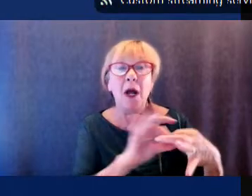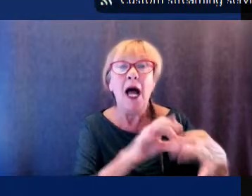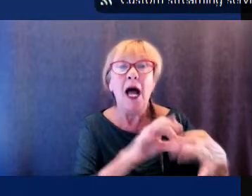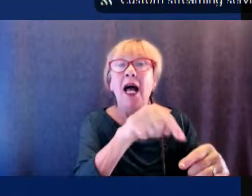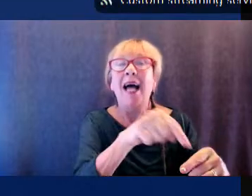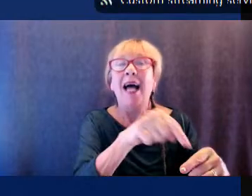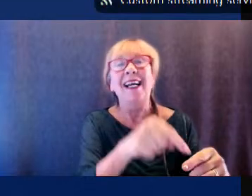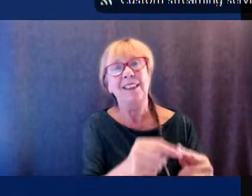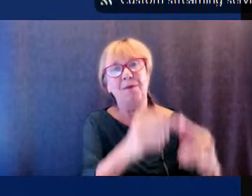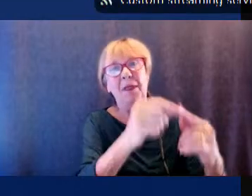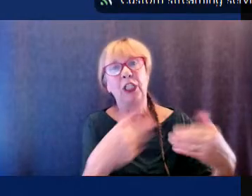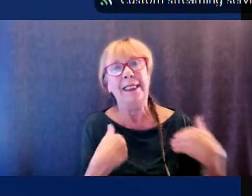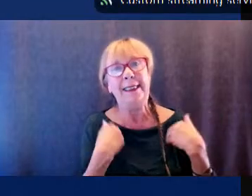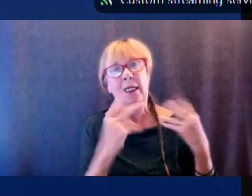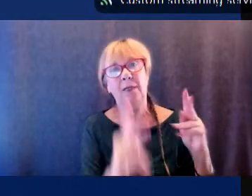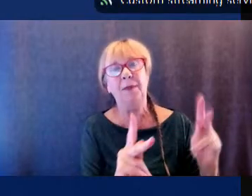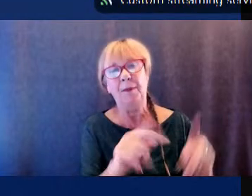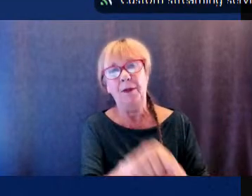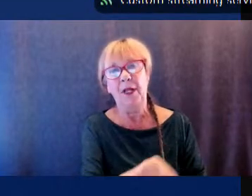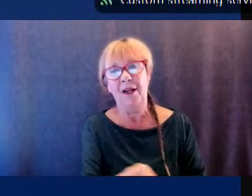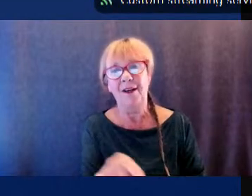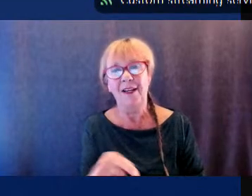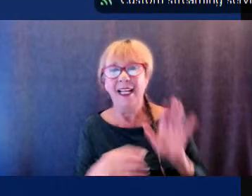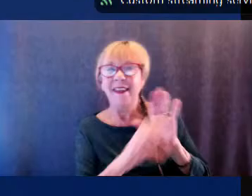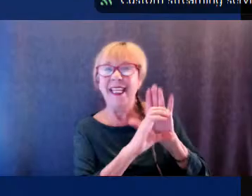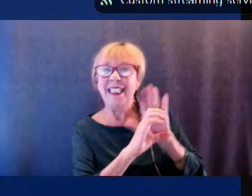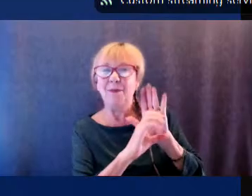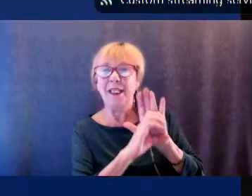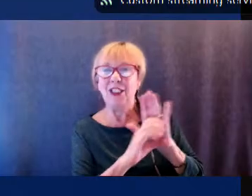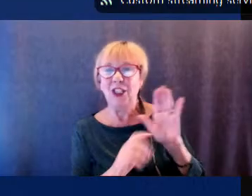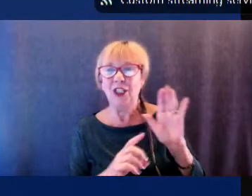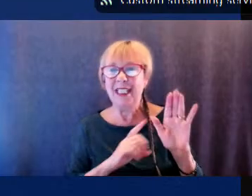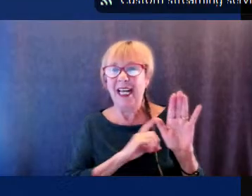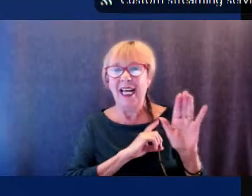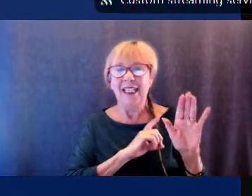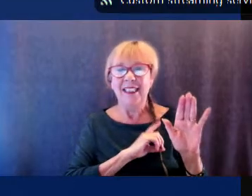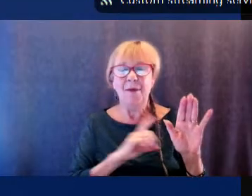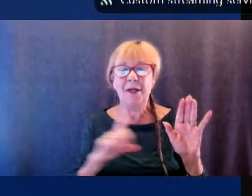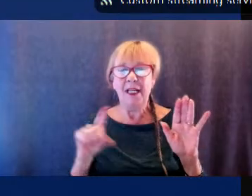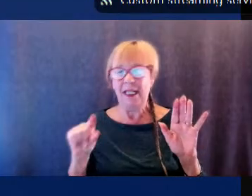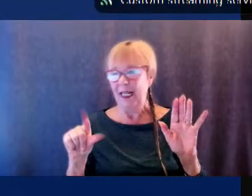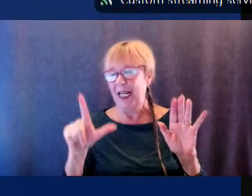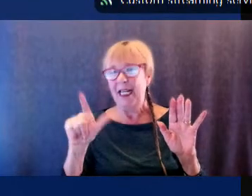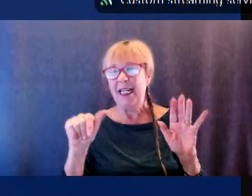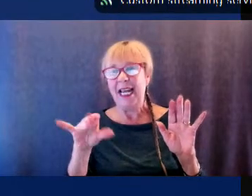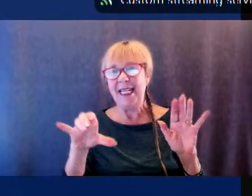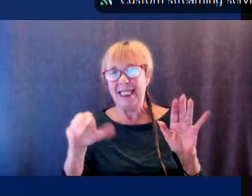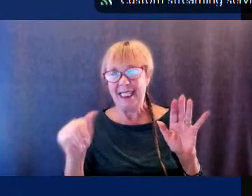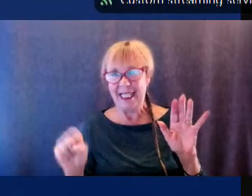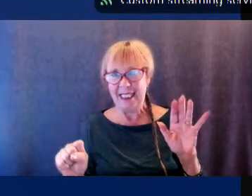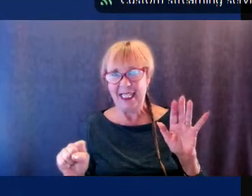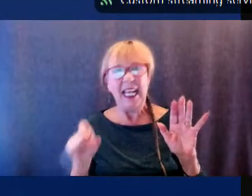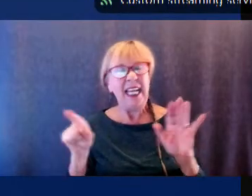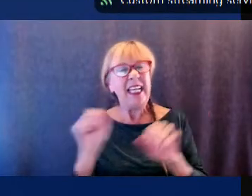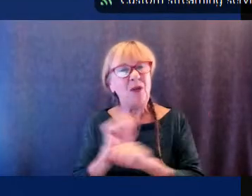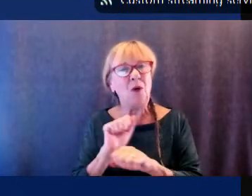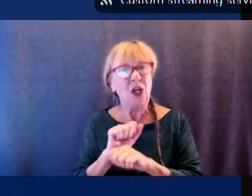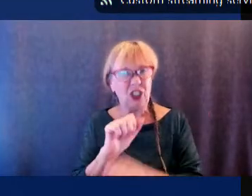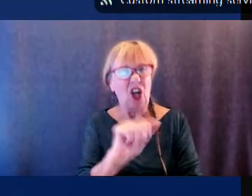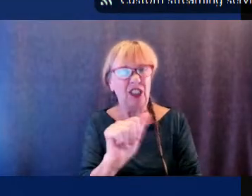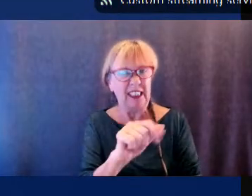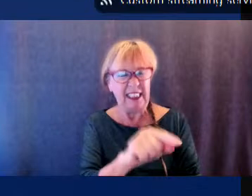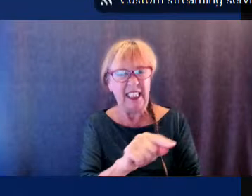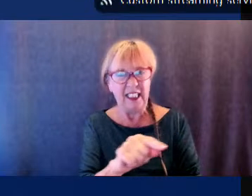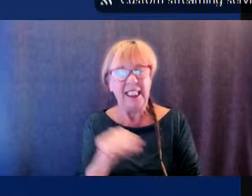And so this is Deputy Iglesias. He works in Altadena. He patrols here for a number of years. He's one of our